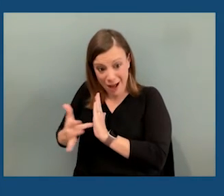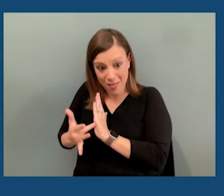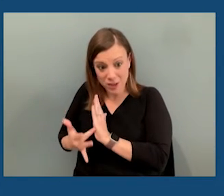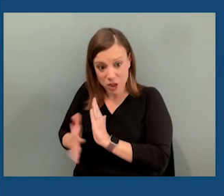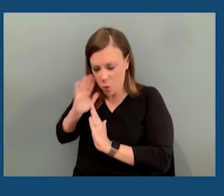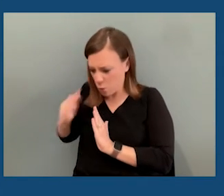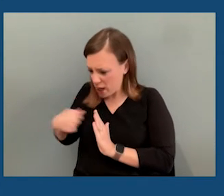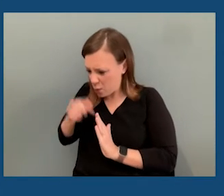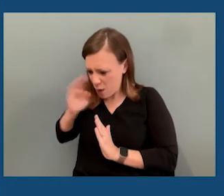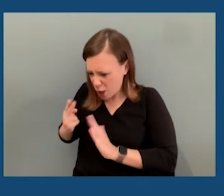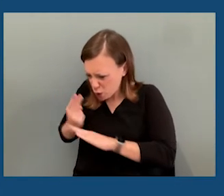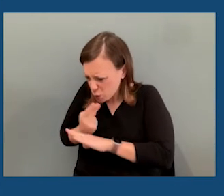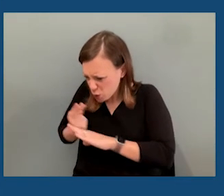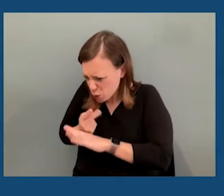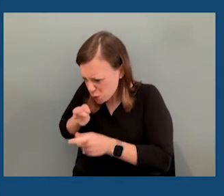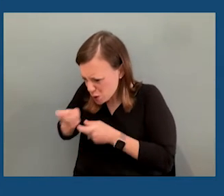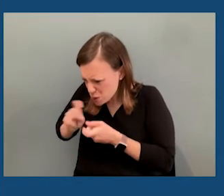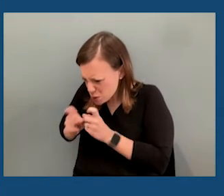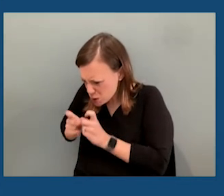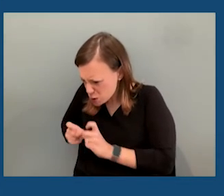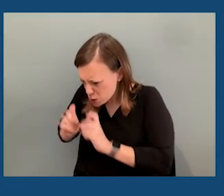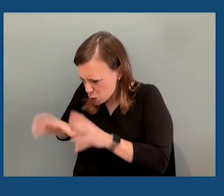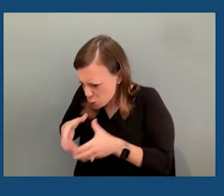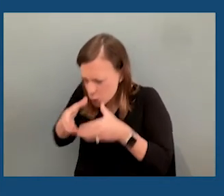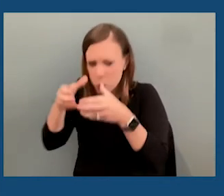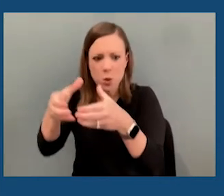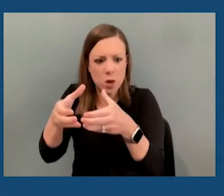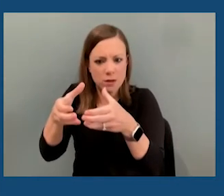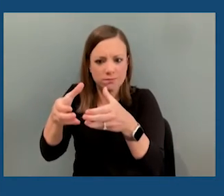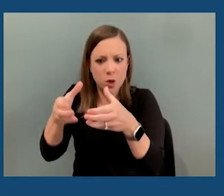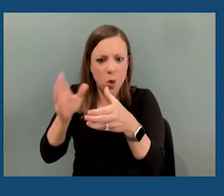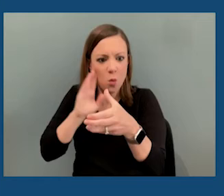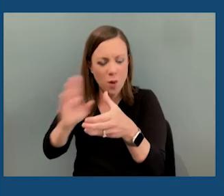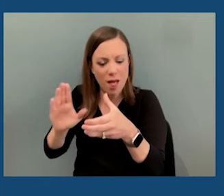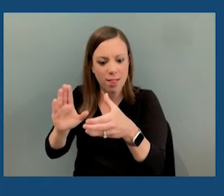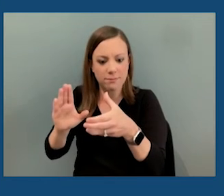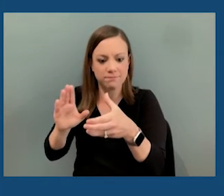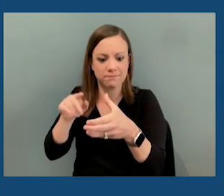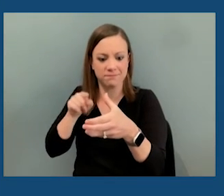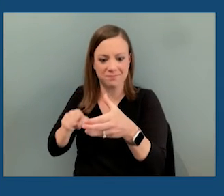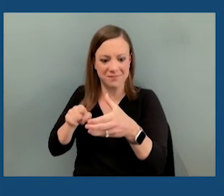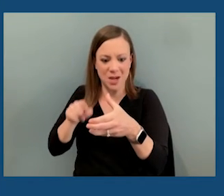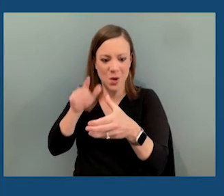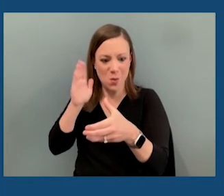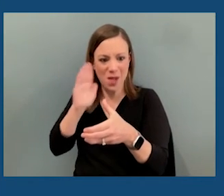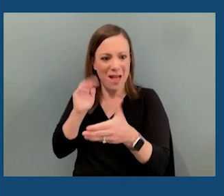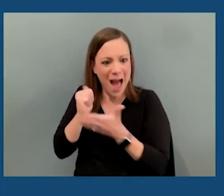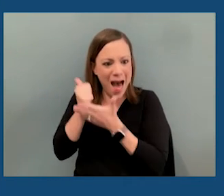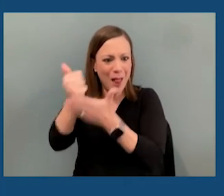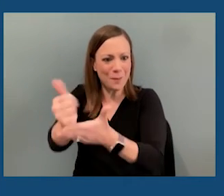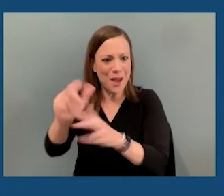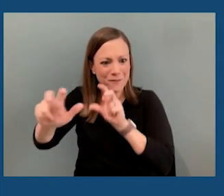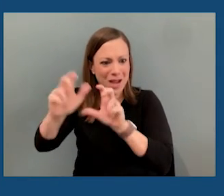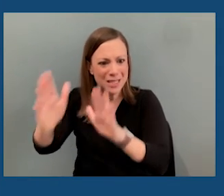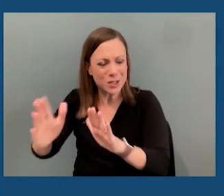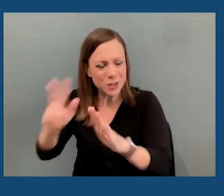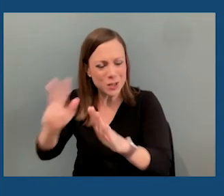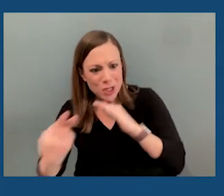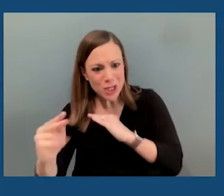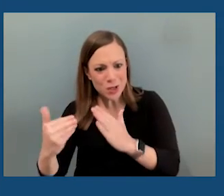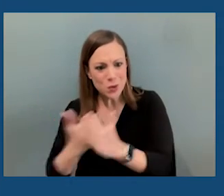will in the world. And it won't stay in a lab. It'll help investors predict new trends, help advertisers and marketers unlock new